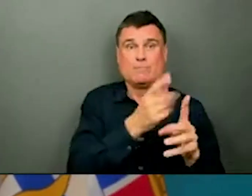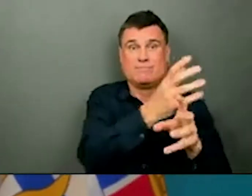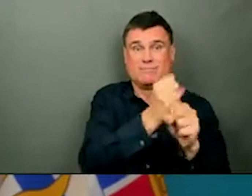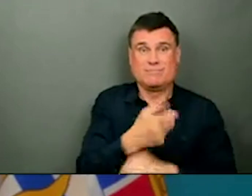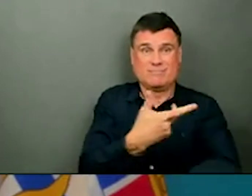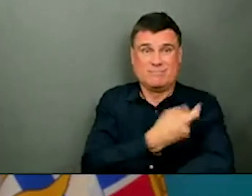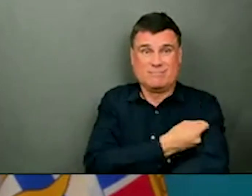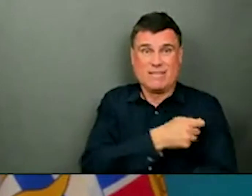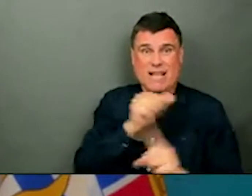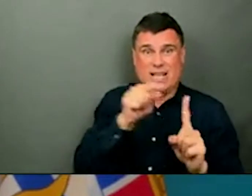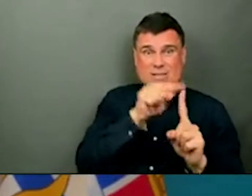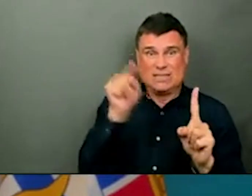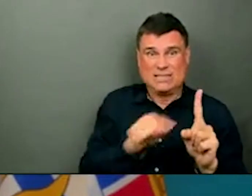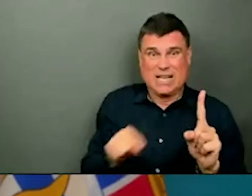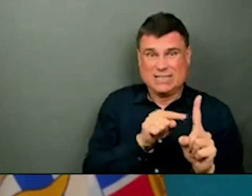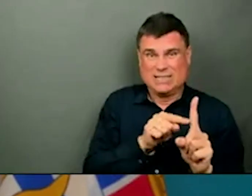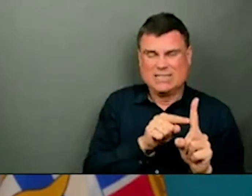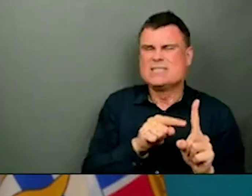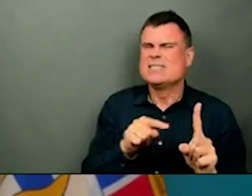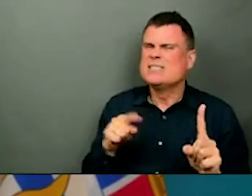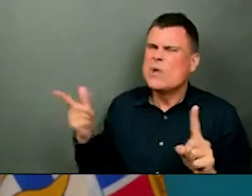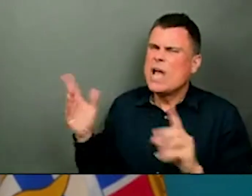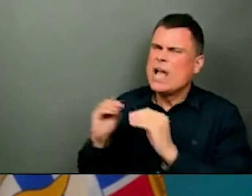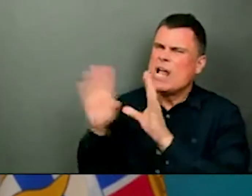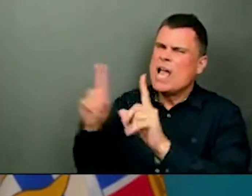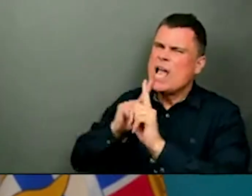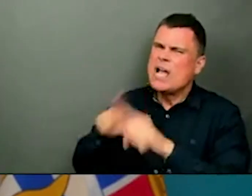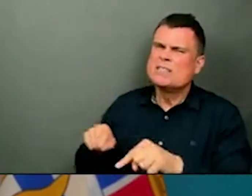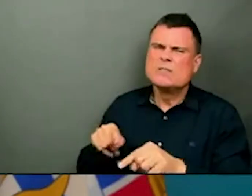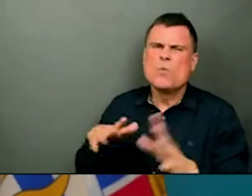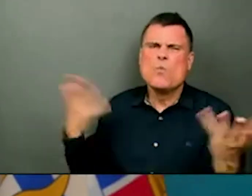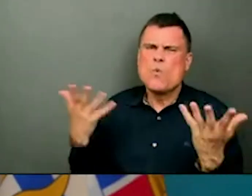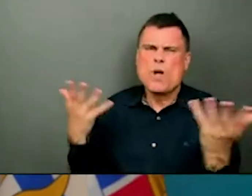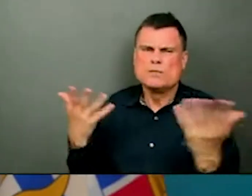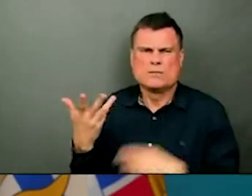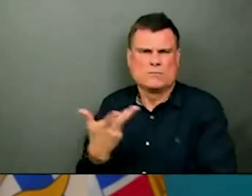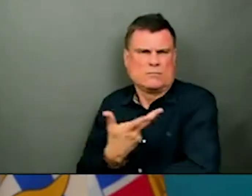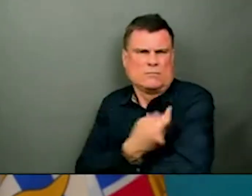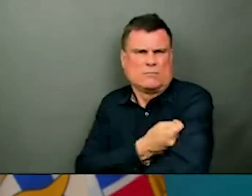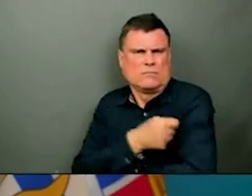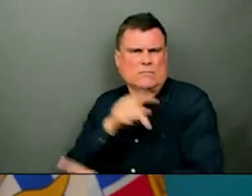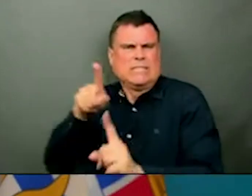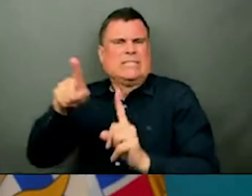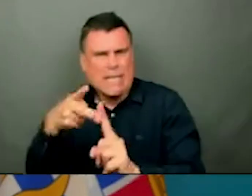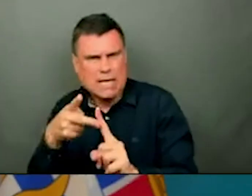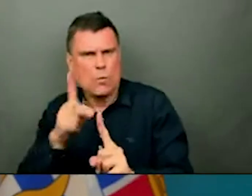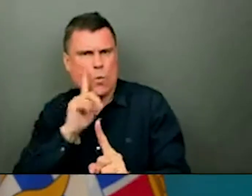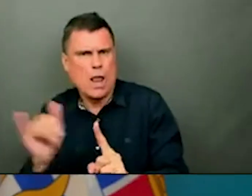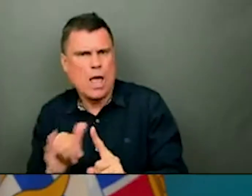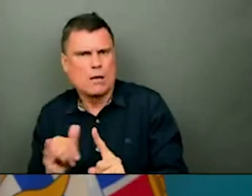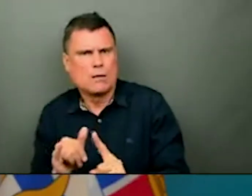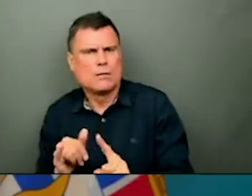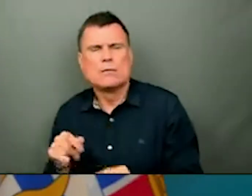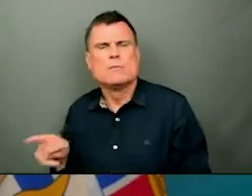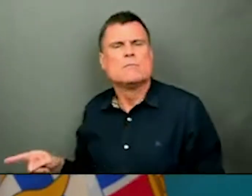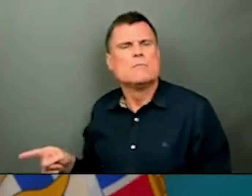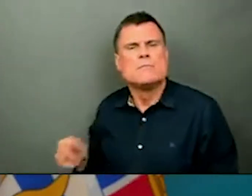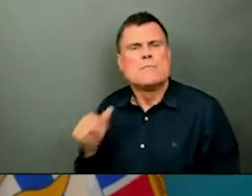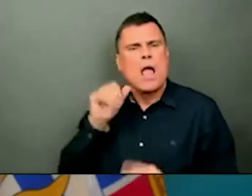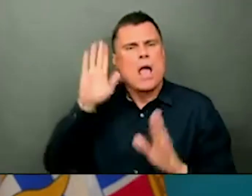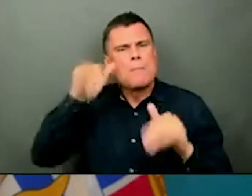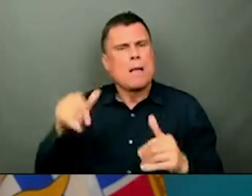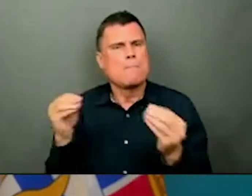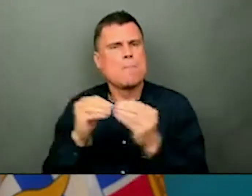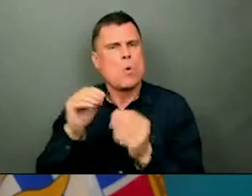answer about what their booster will be, especially given that you noted we're not expecting a lot more AstraZeneca here in BC? Yeah,